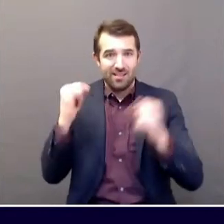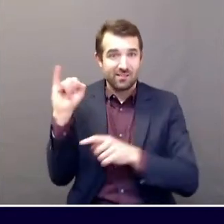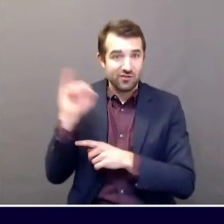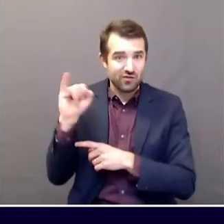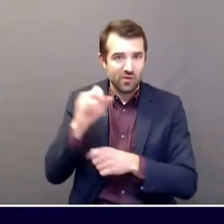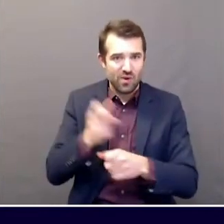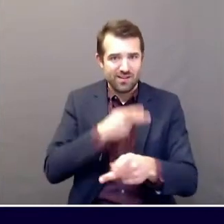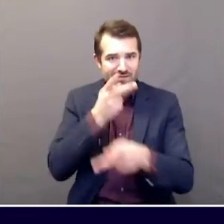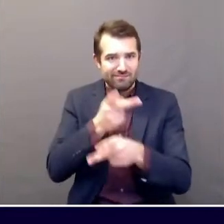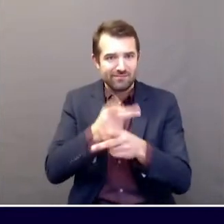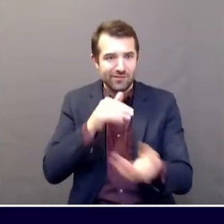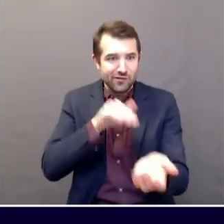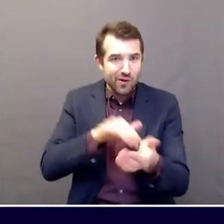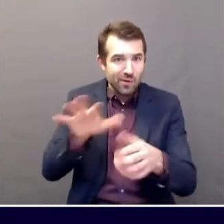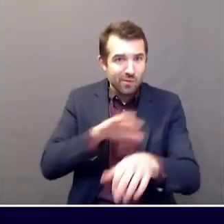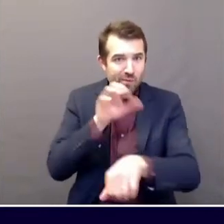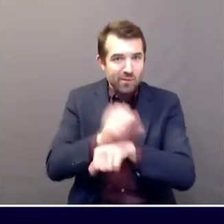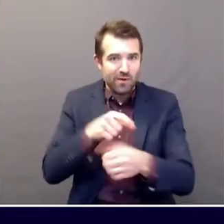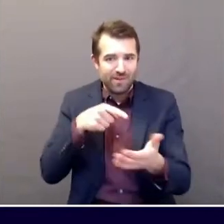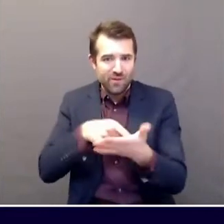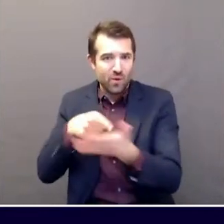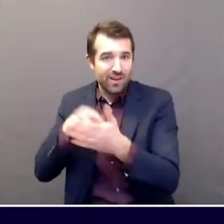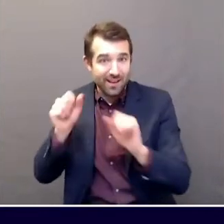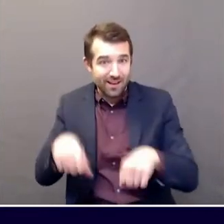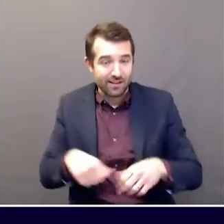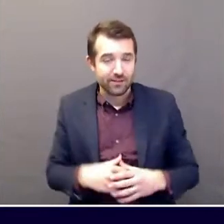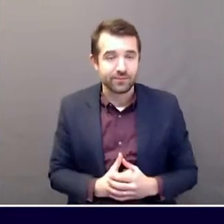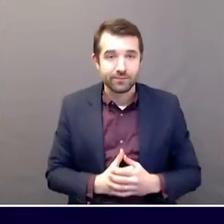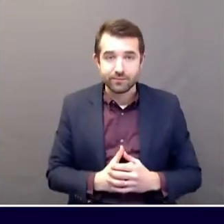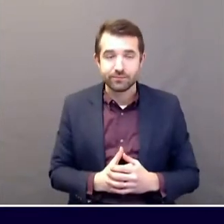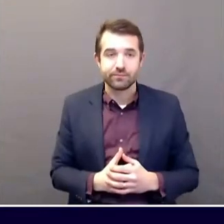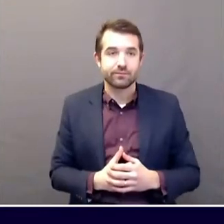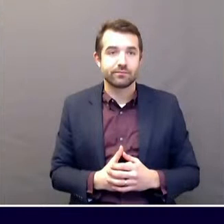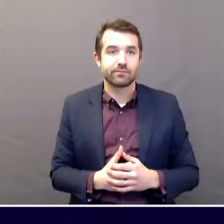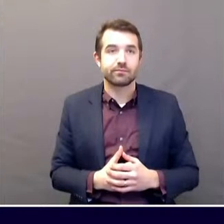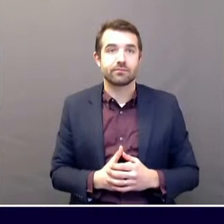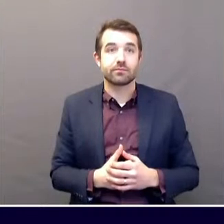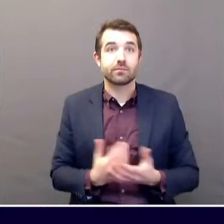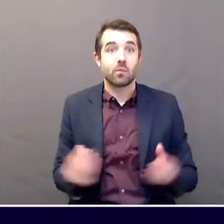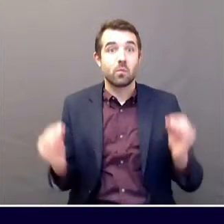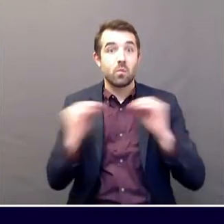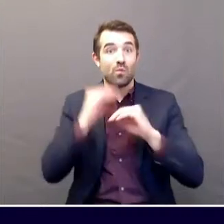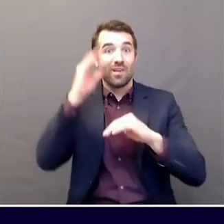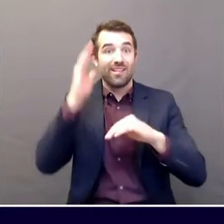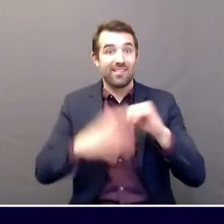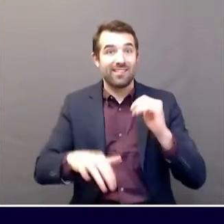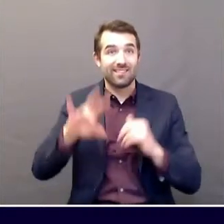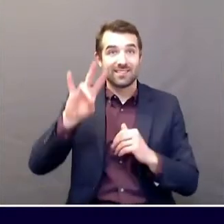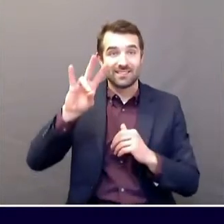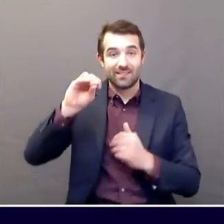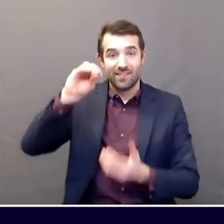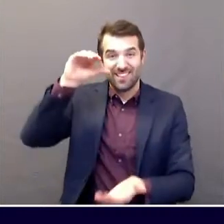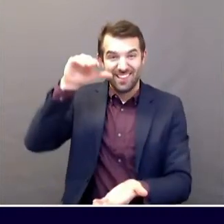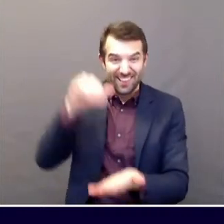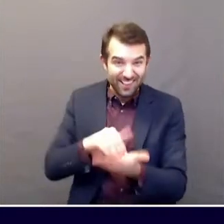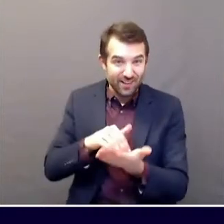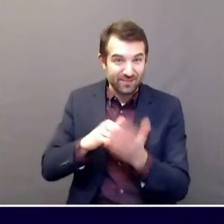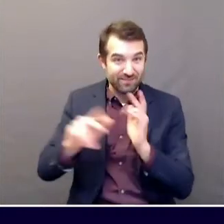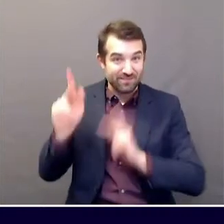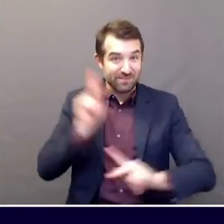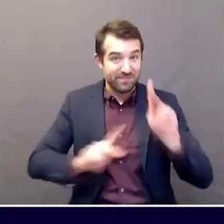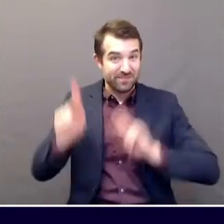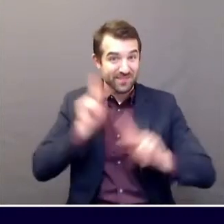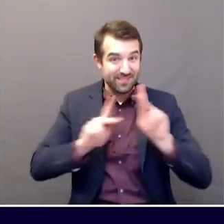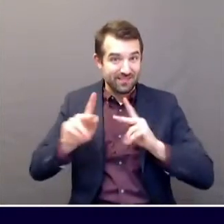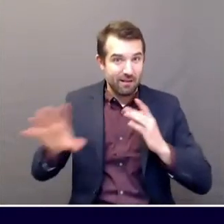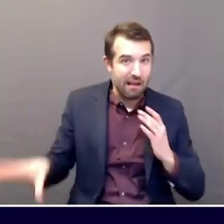now, for instance, more than 70,000 people have health insurance as a result of Maine Care expansion, which we implemented